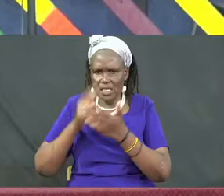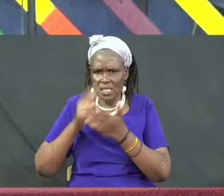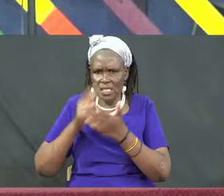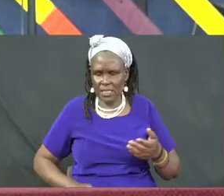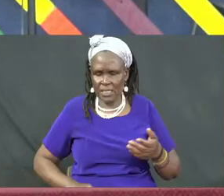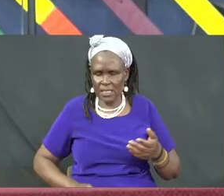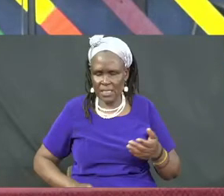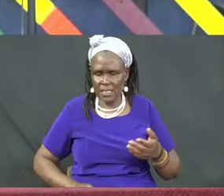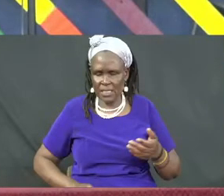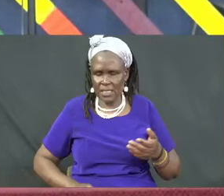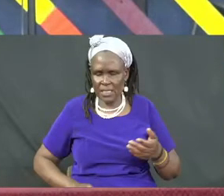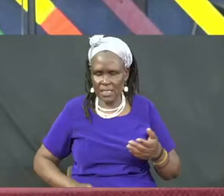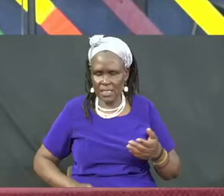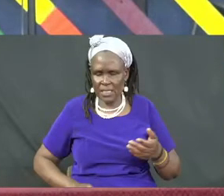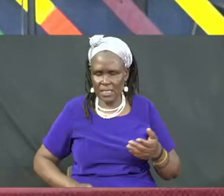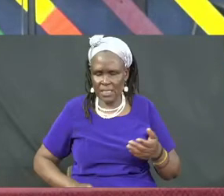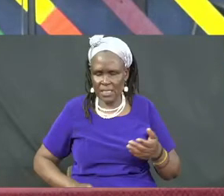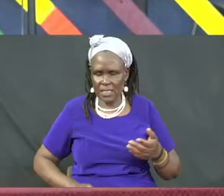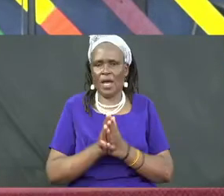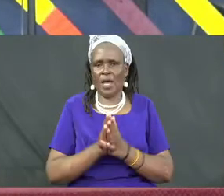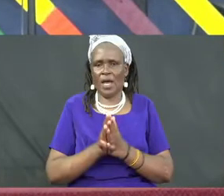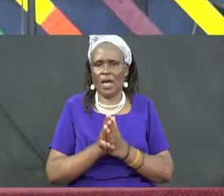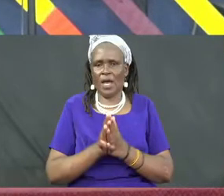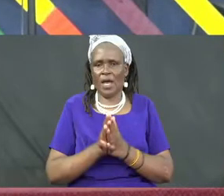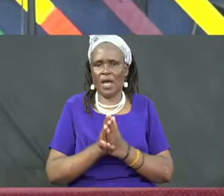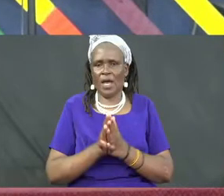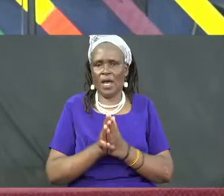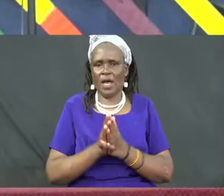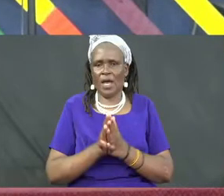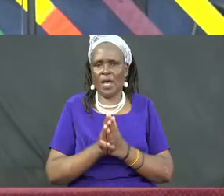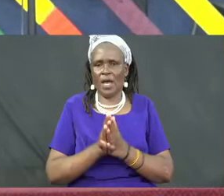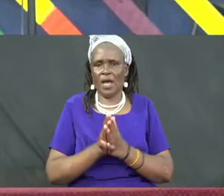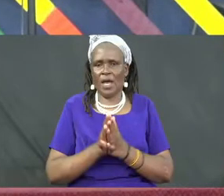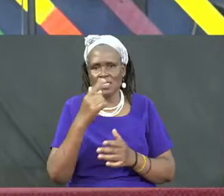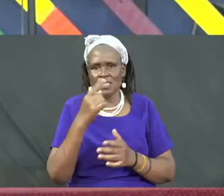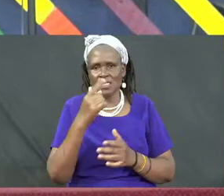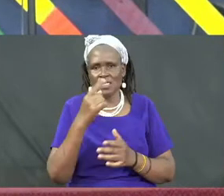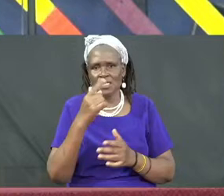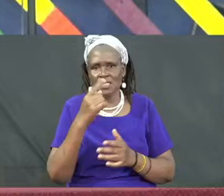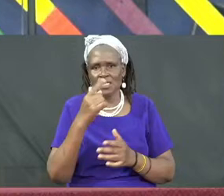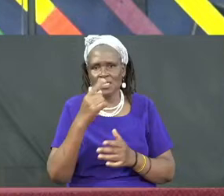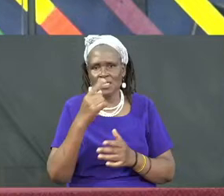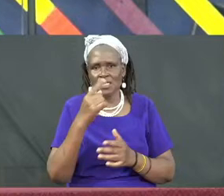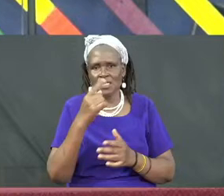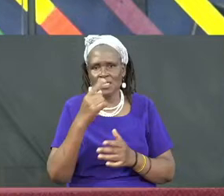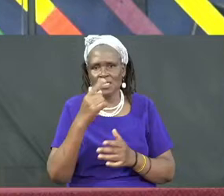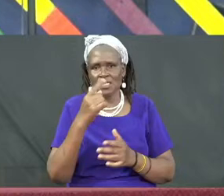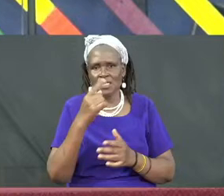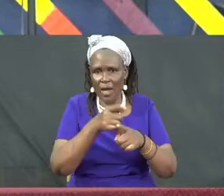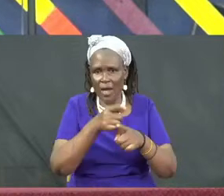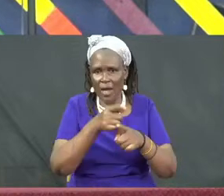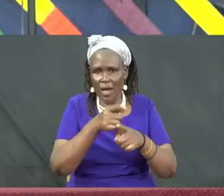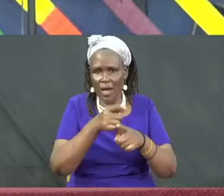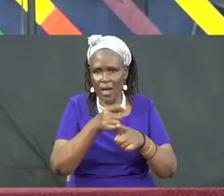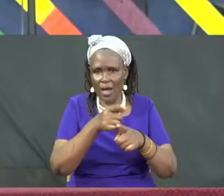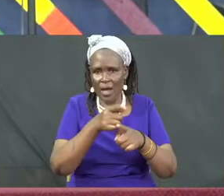them joy and excitement, because Jesus says, I know where you live.